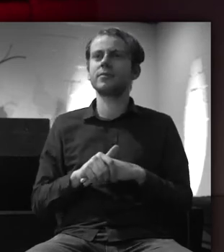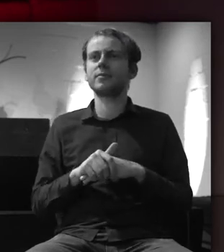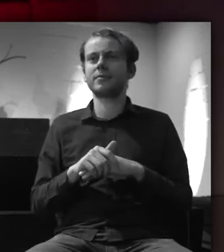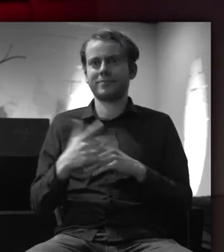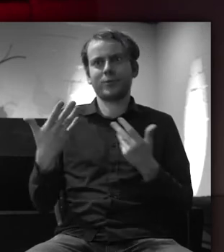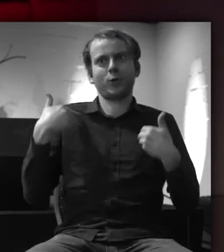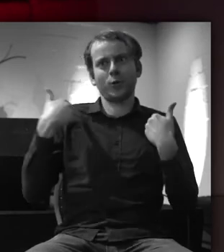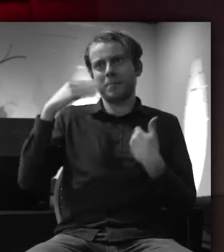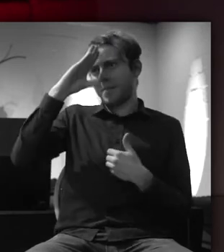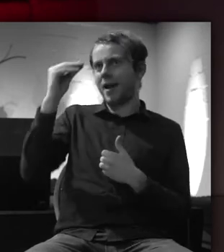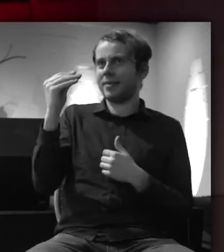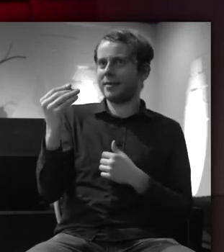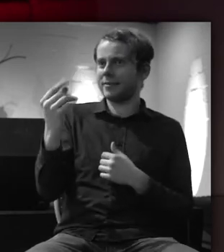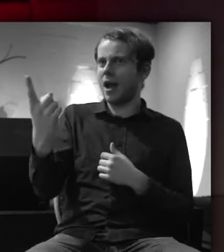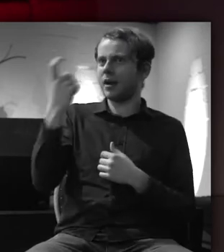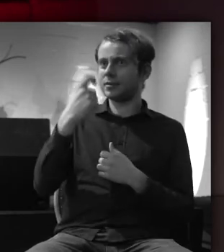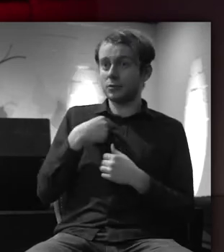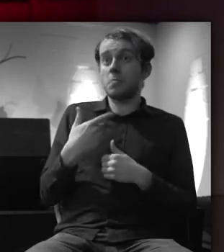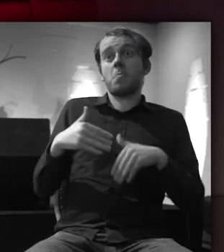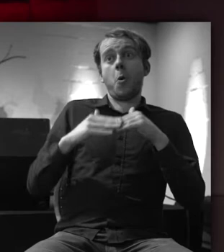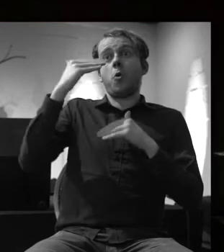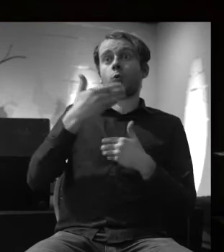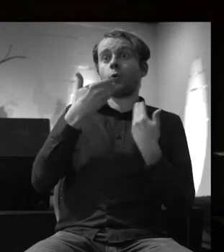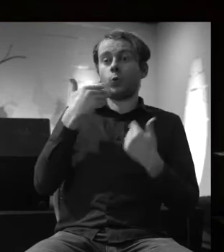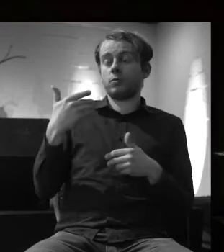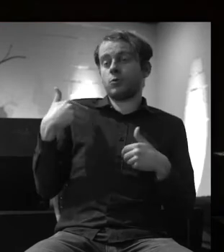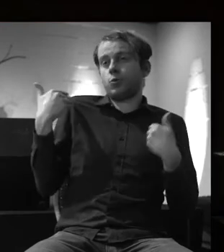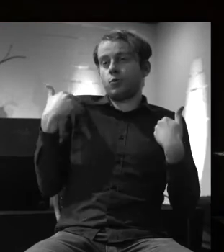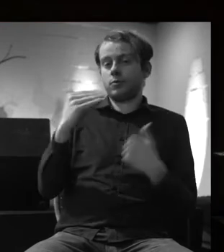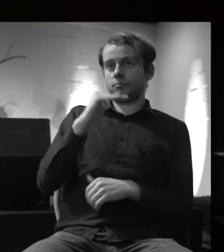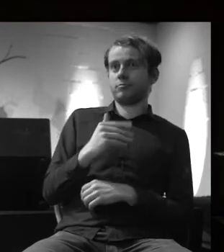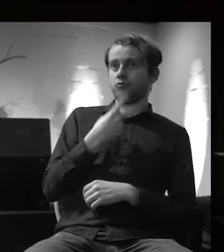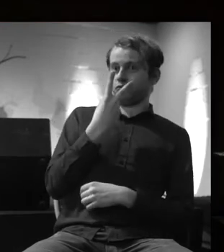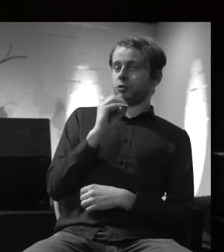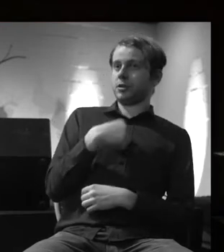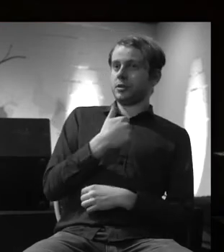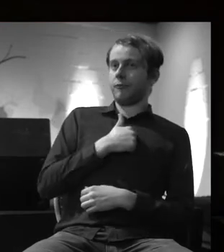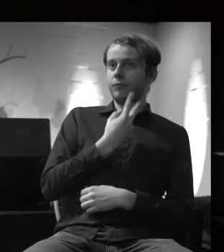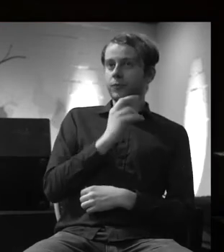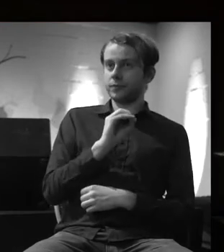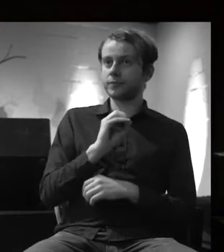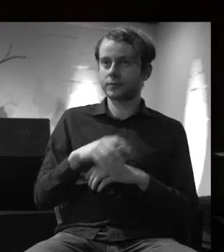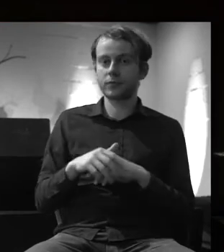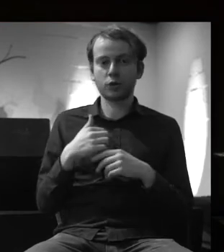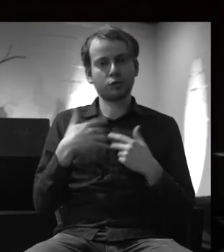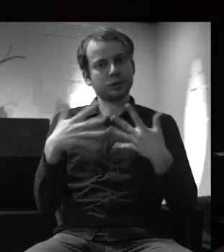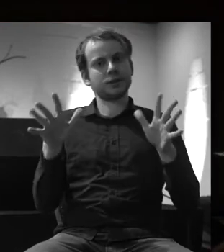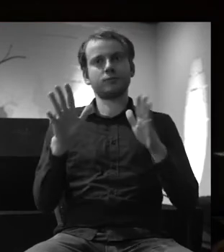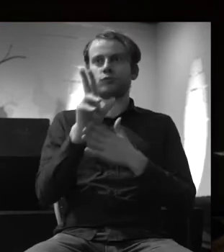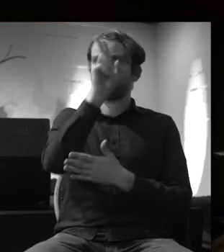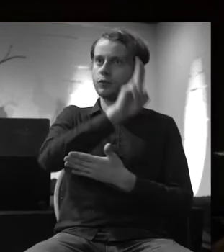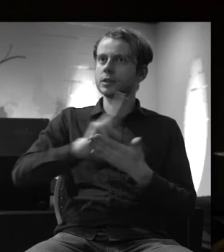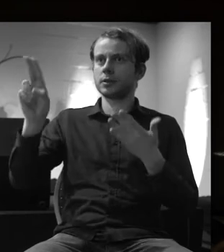20, just graduated from business administration. He didn't find a job. He stayed 2 years in the house at